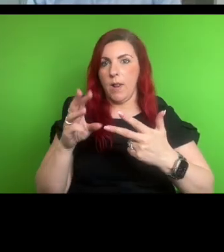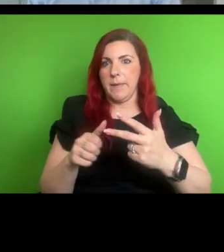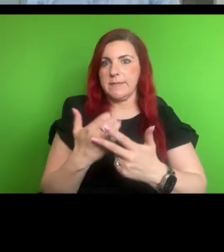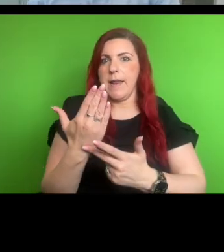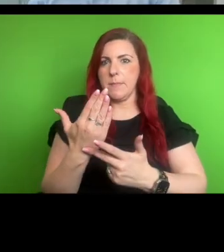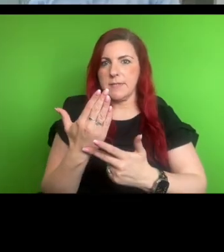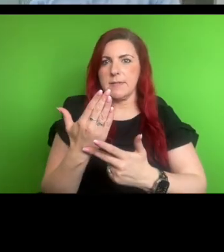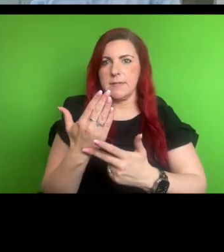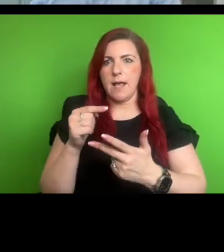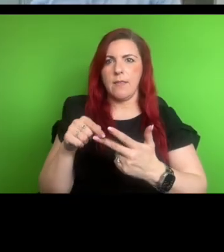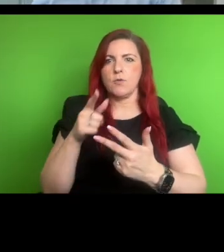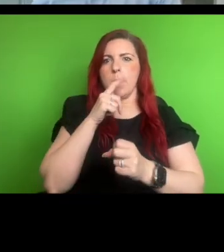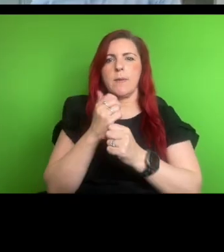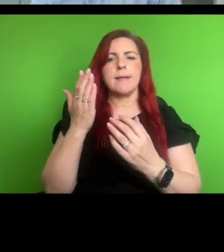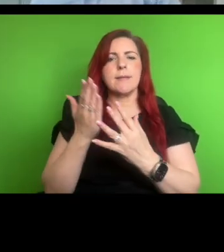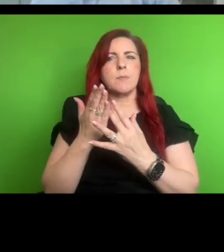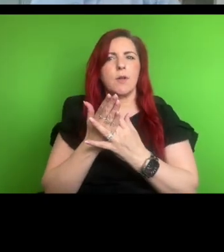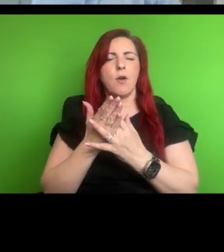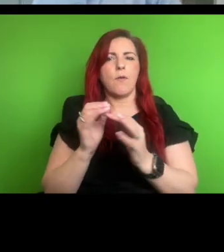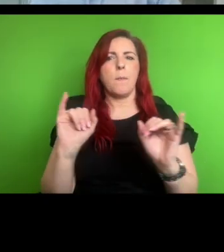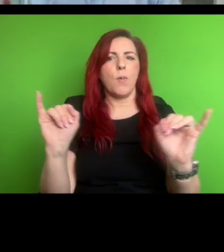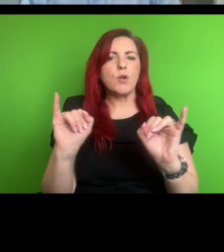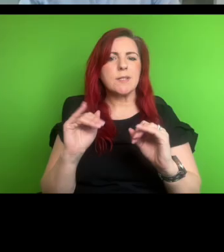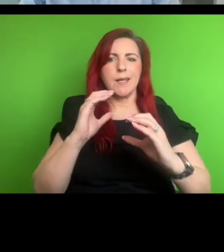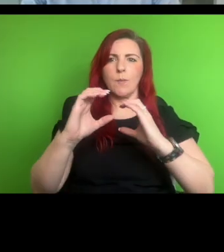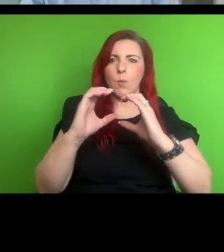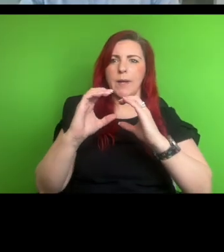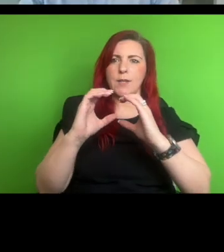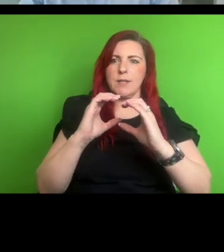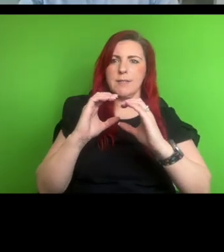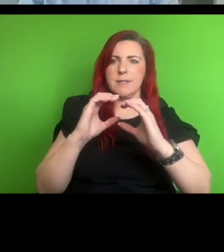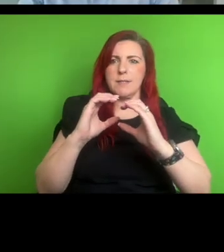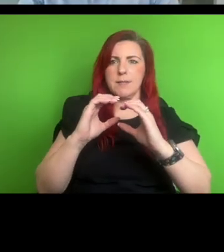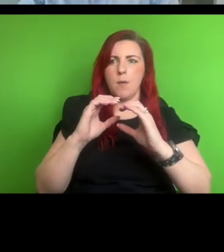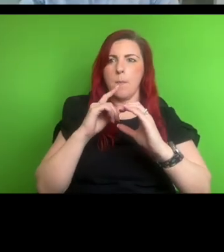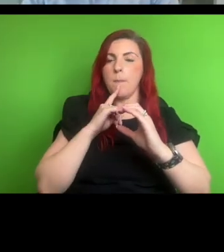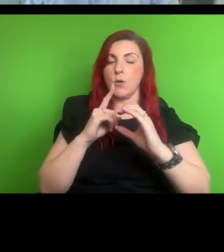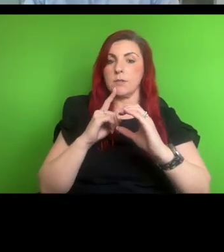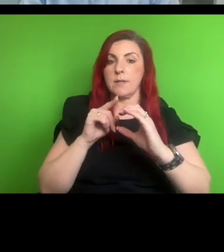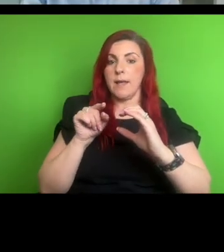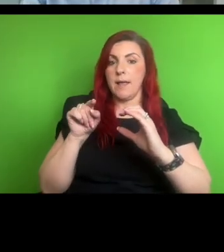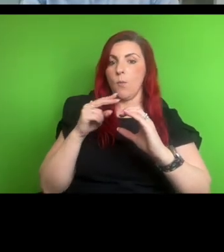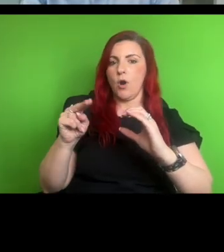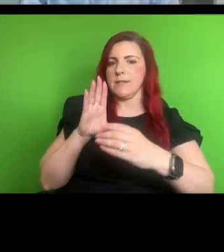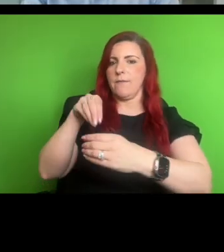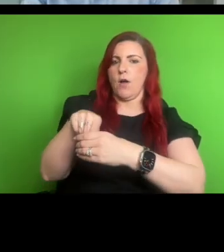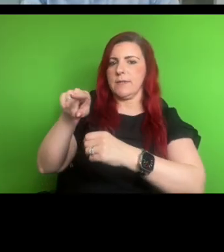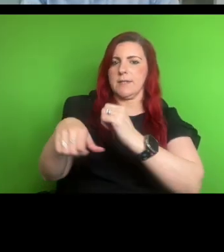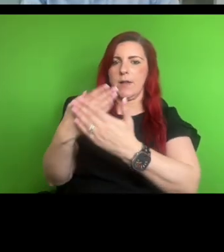emergency communications, but we're not involved in the development of that particular standard.